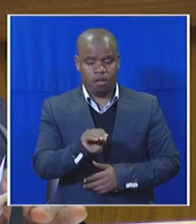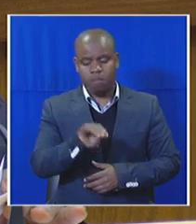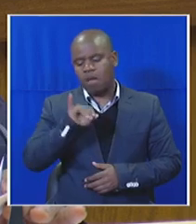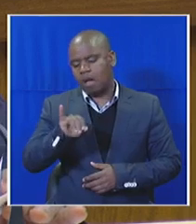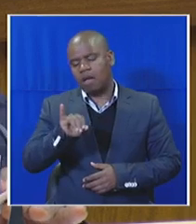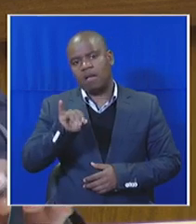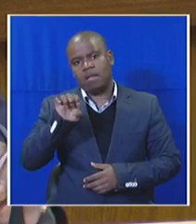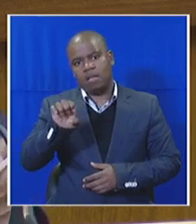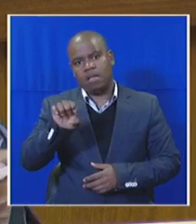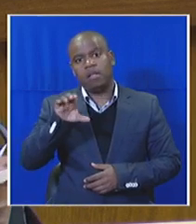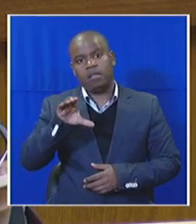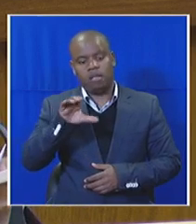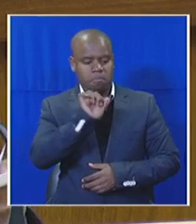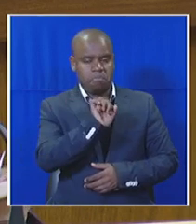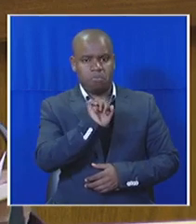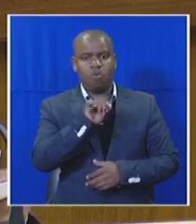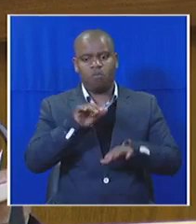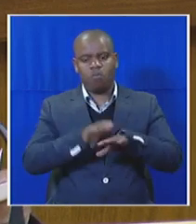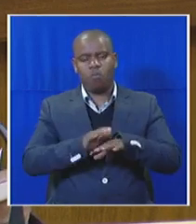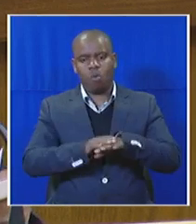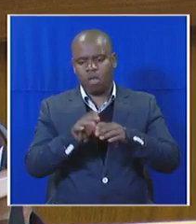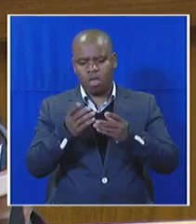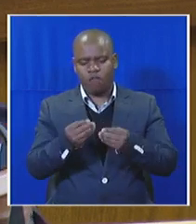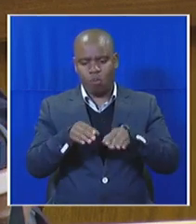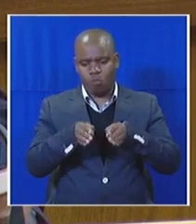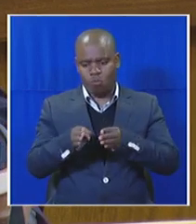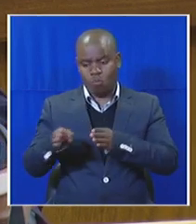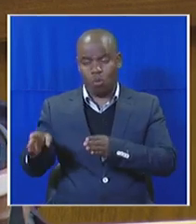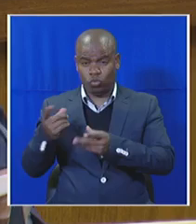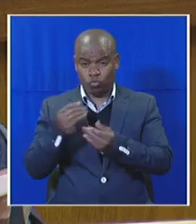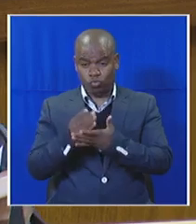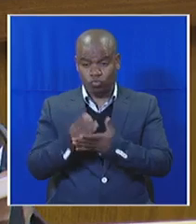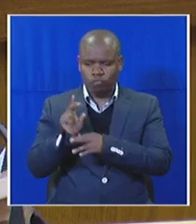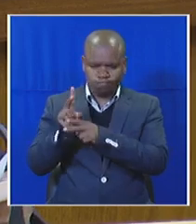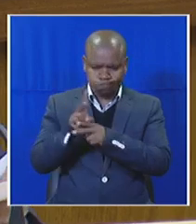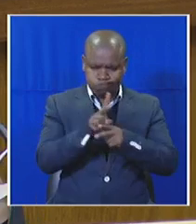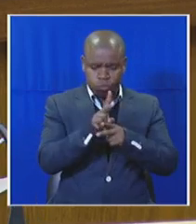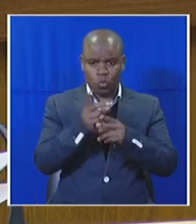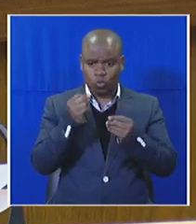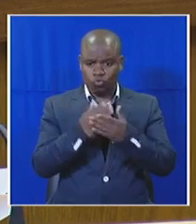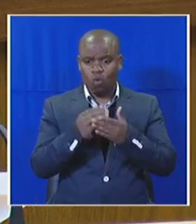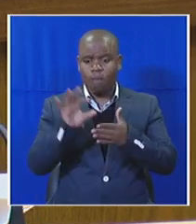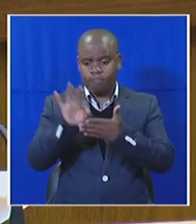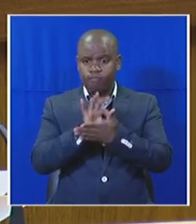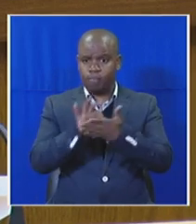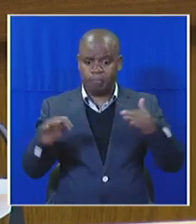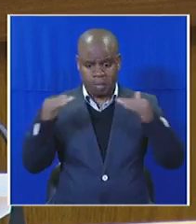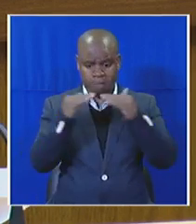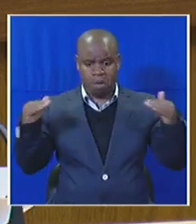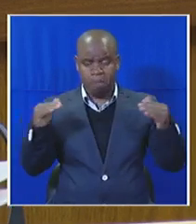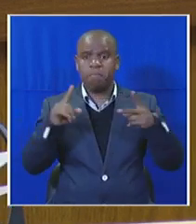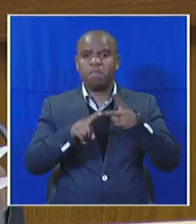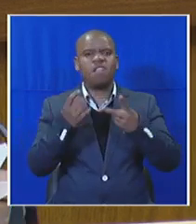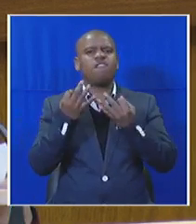balances which create the necessary conditions for impartiality as well as